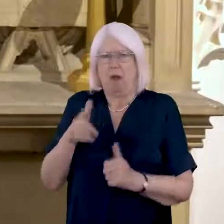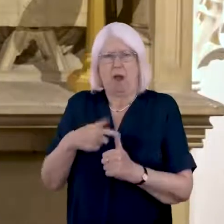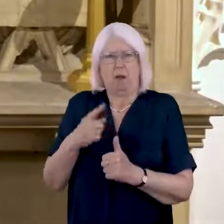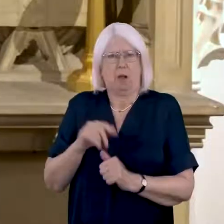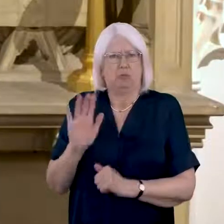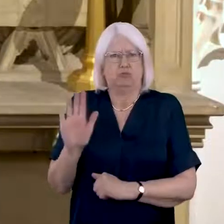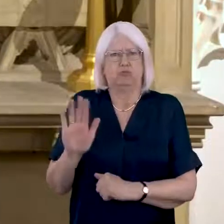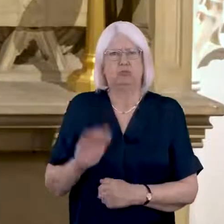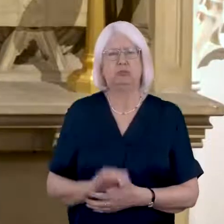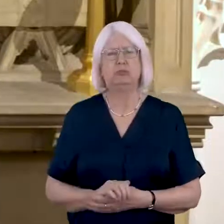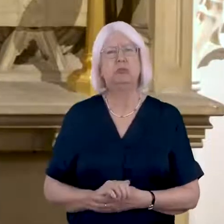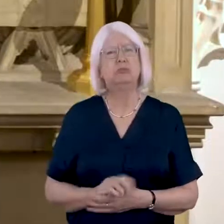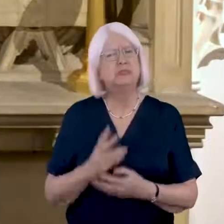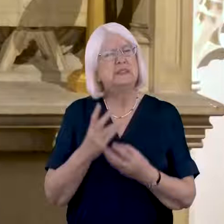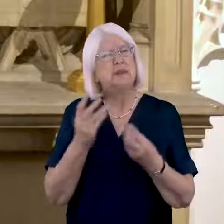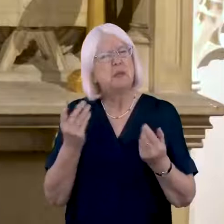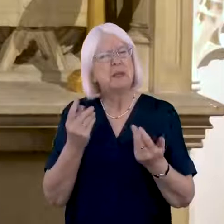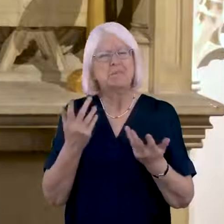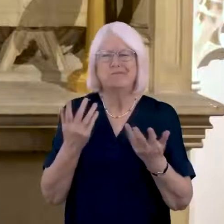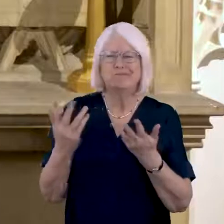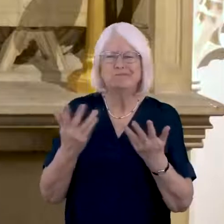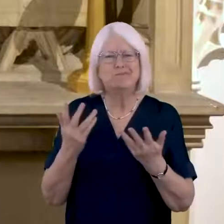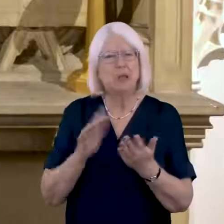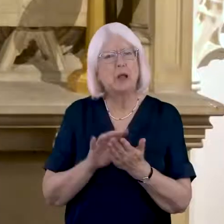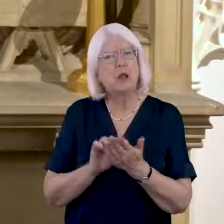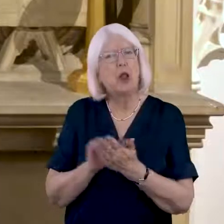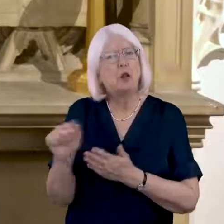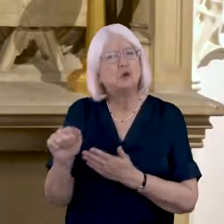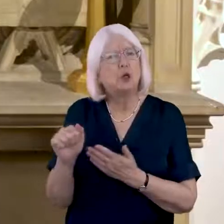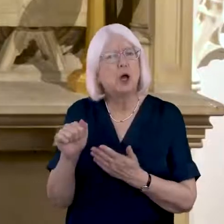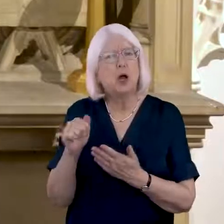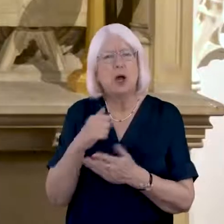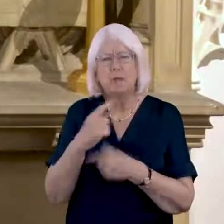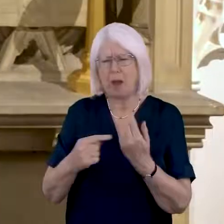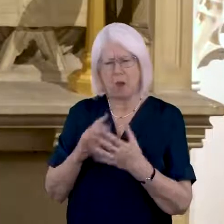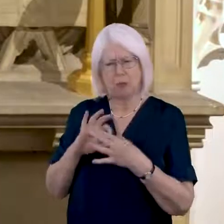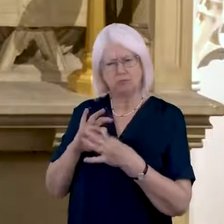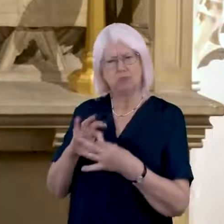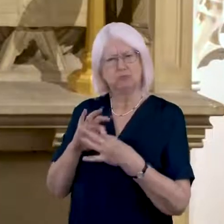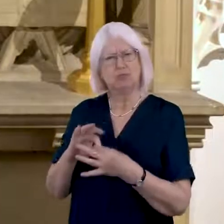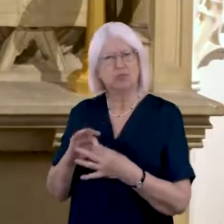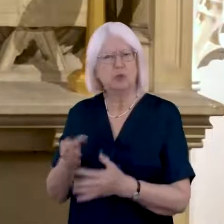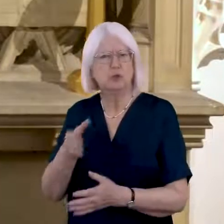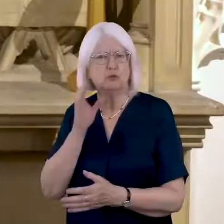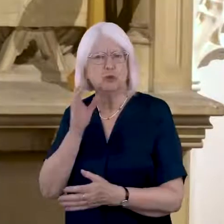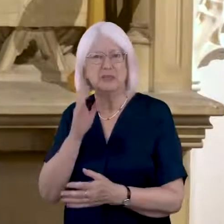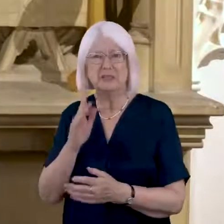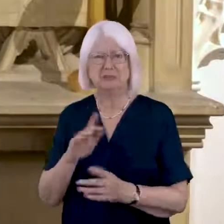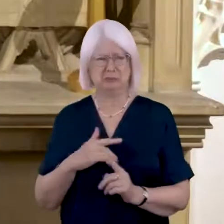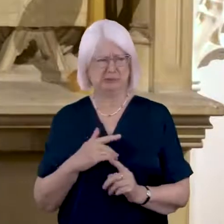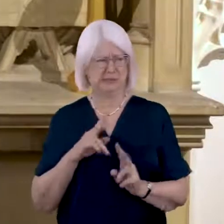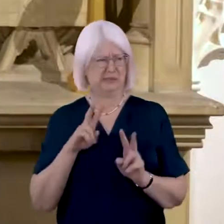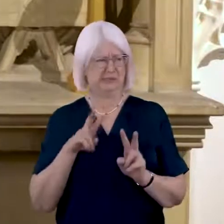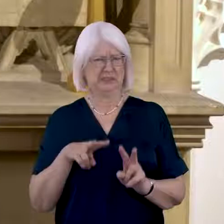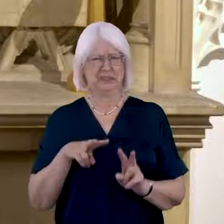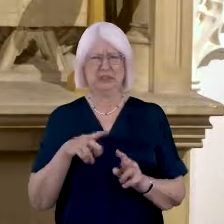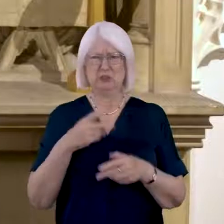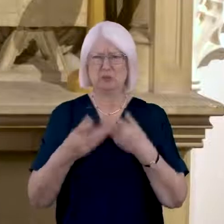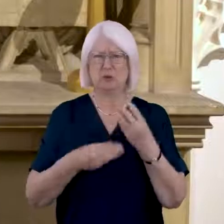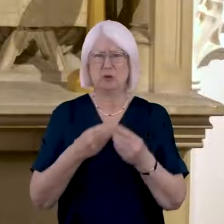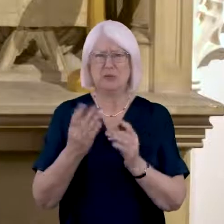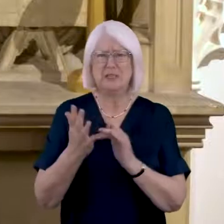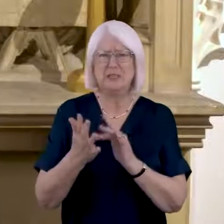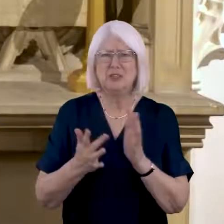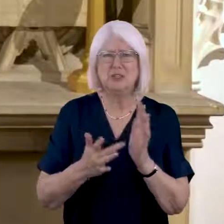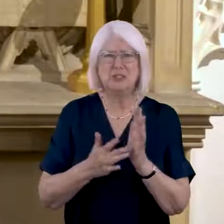about our relationship with drink. And so when we hear about Jesus turning water into wine, we might have different responses